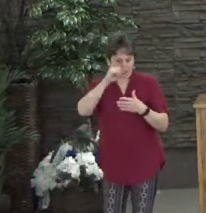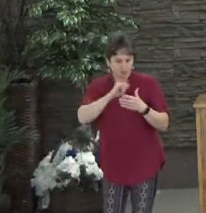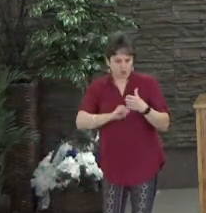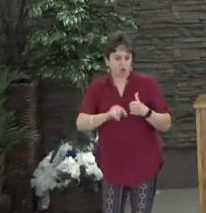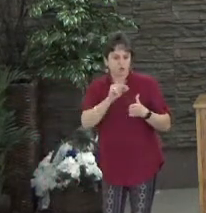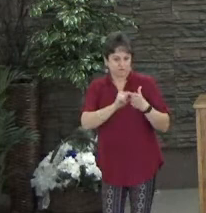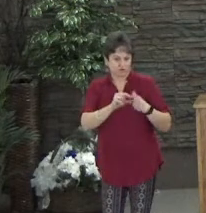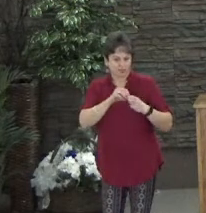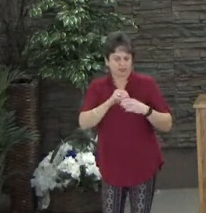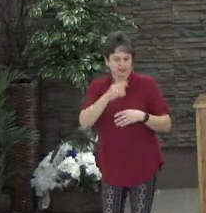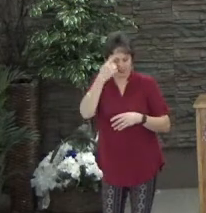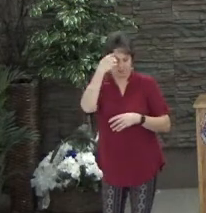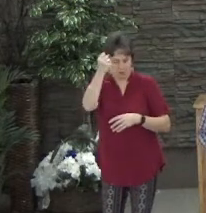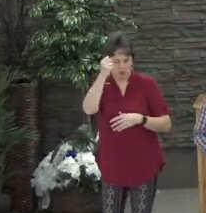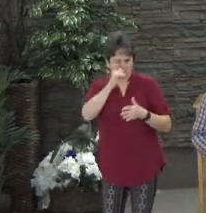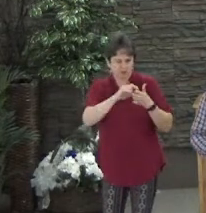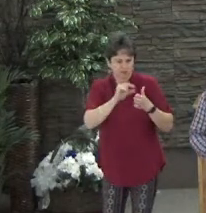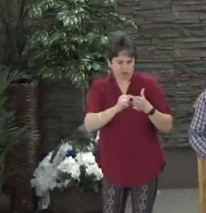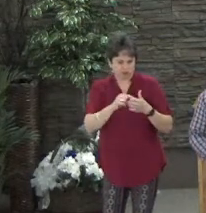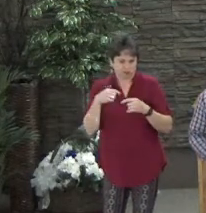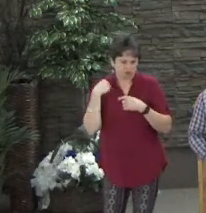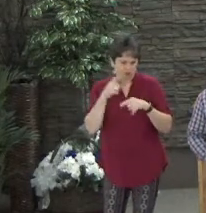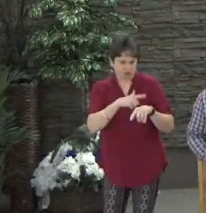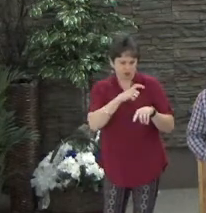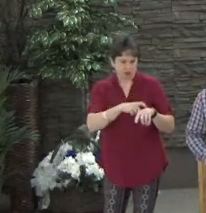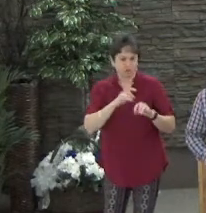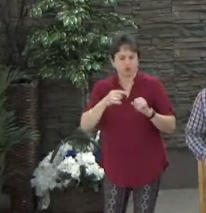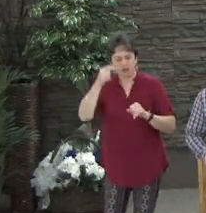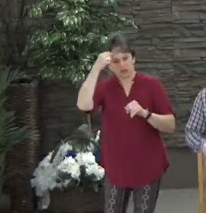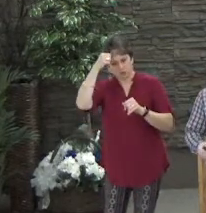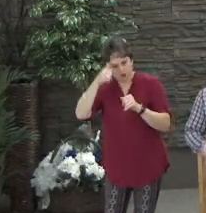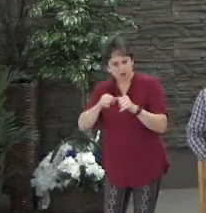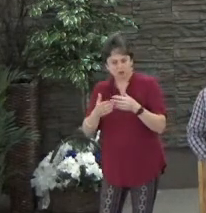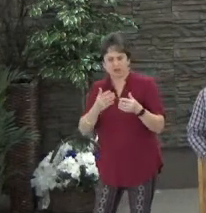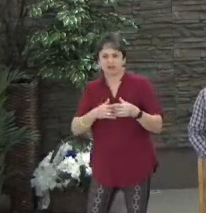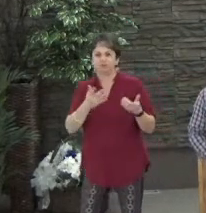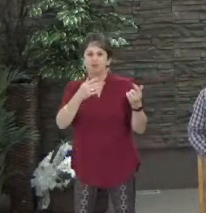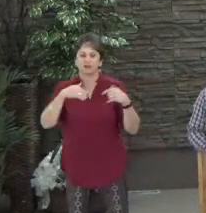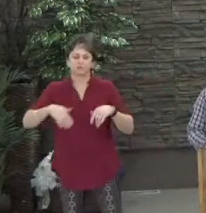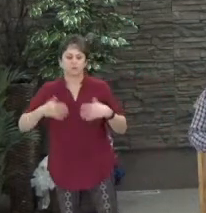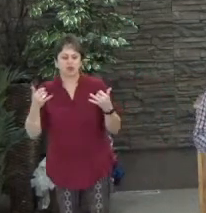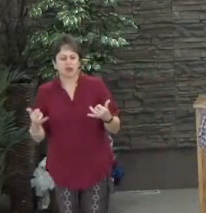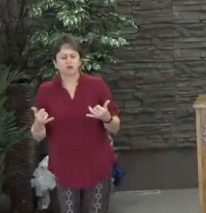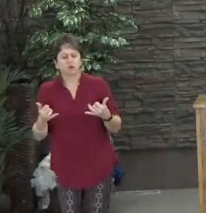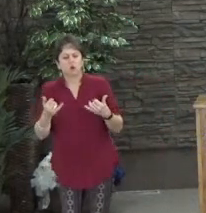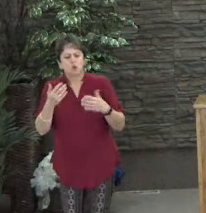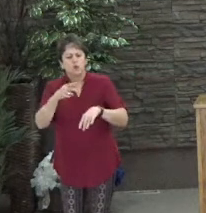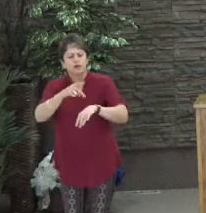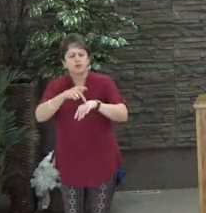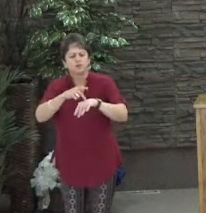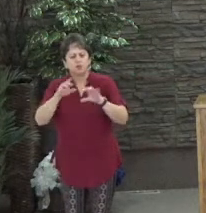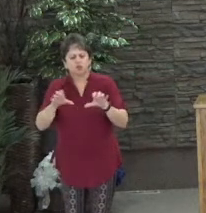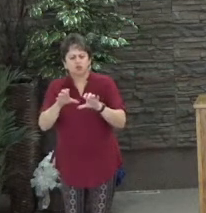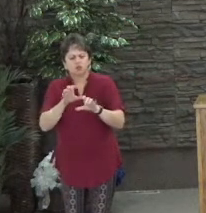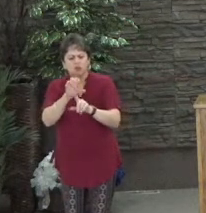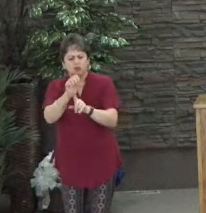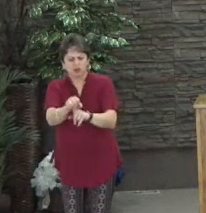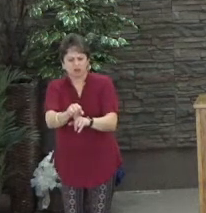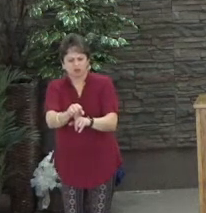them in his heart for a very long time, it would seem. And I want you to notice what he's doing with Scripture. Did you catch